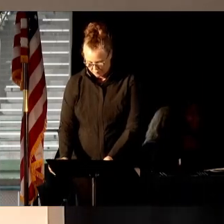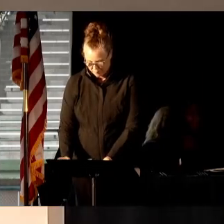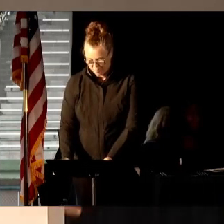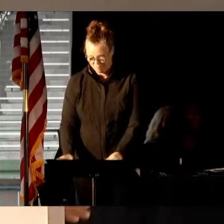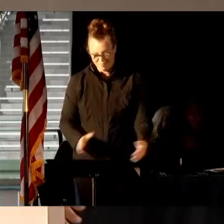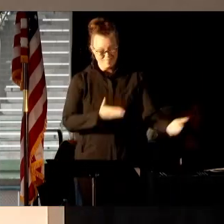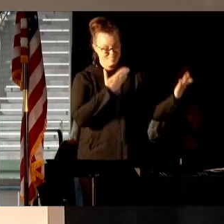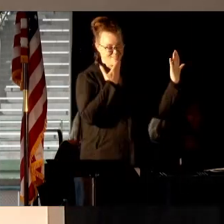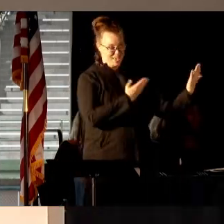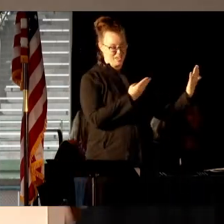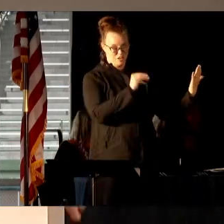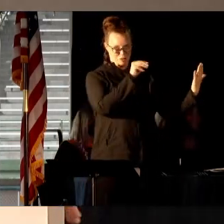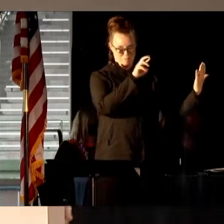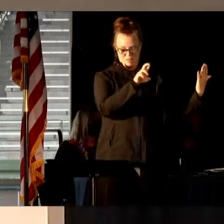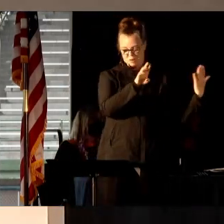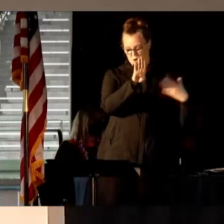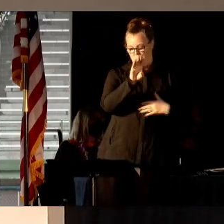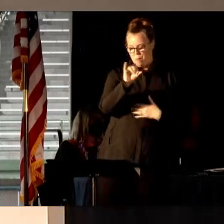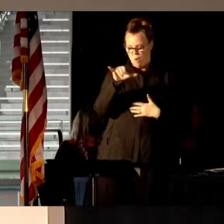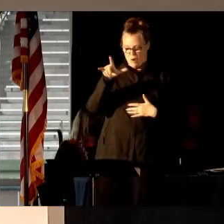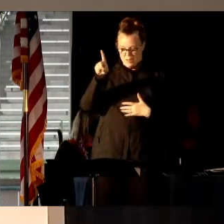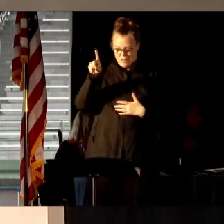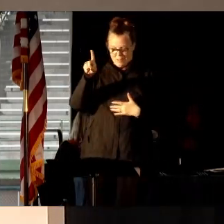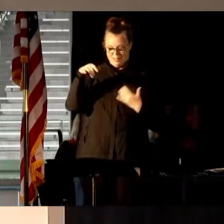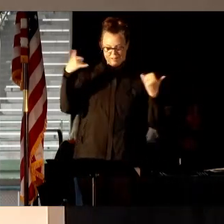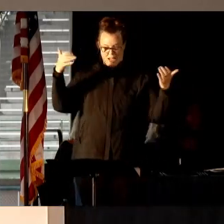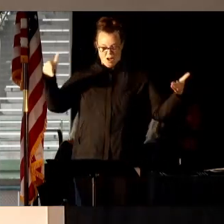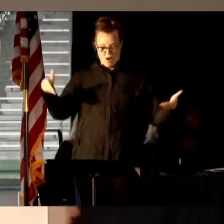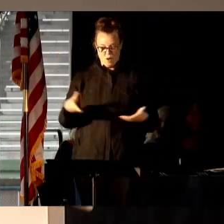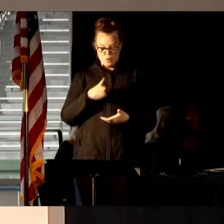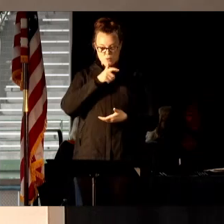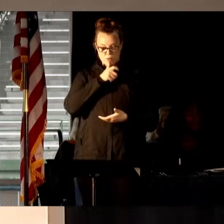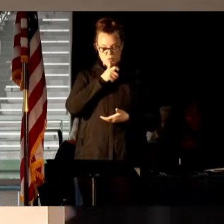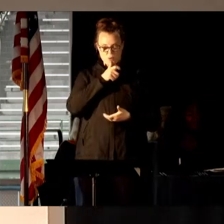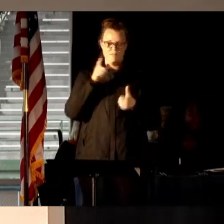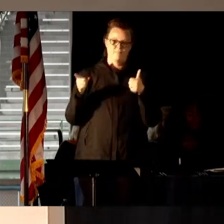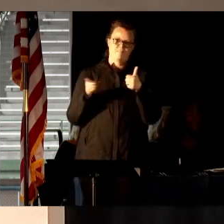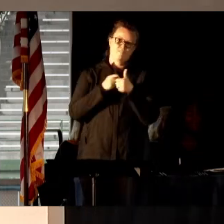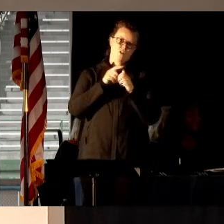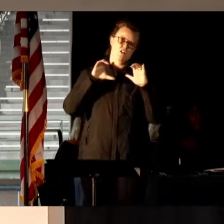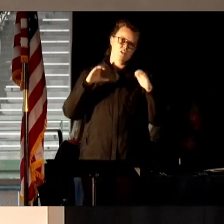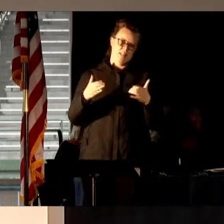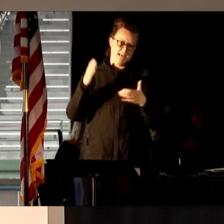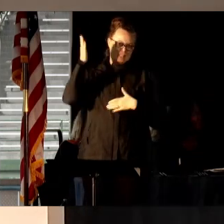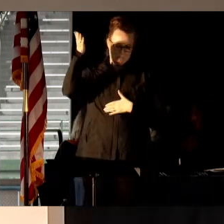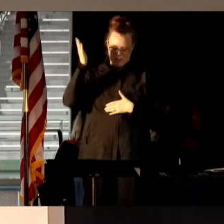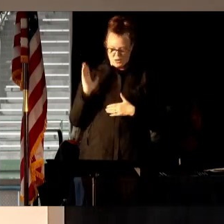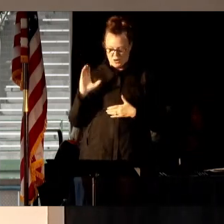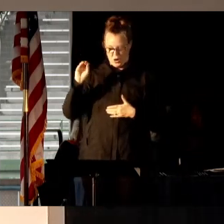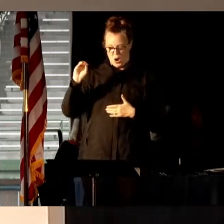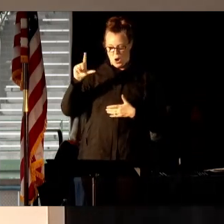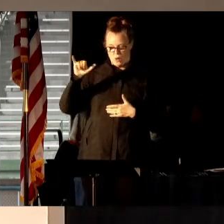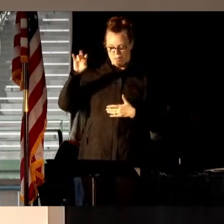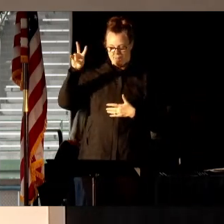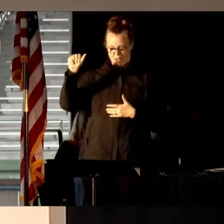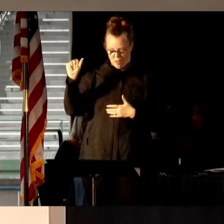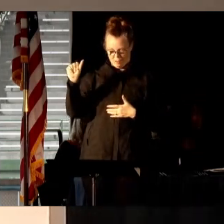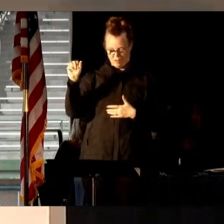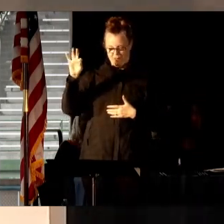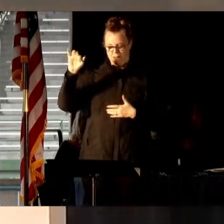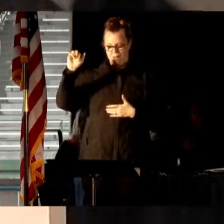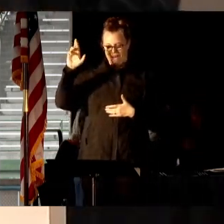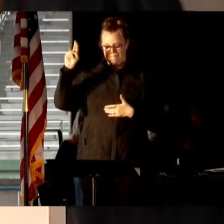Thank you, Mr. Boyd. I would now like to introduce our first class speaker, Olivia Farnsworth.